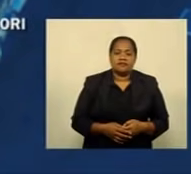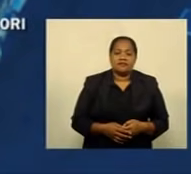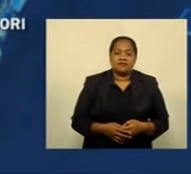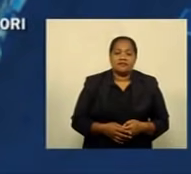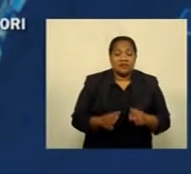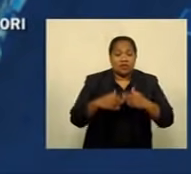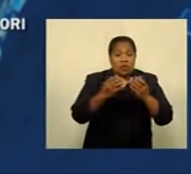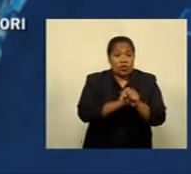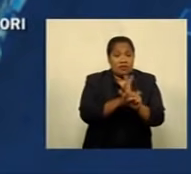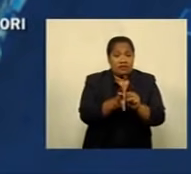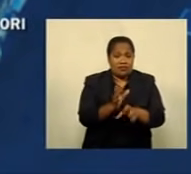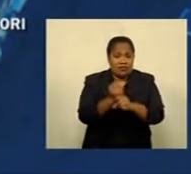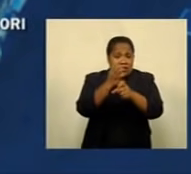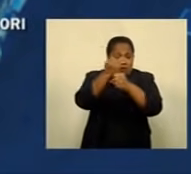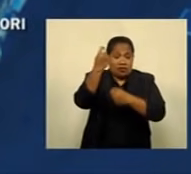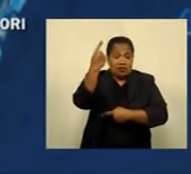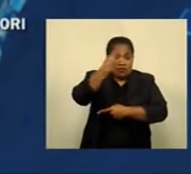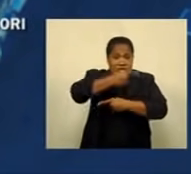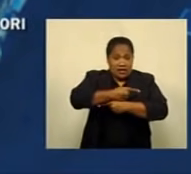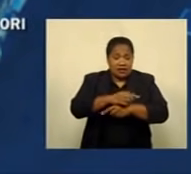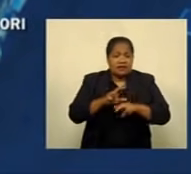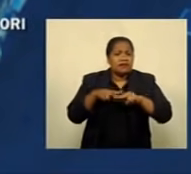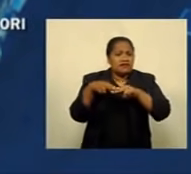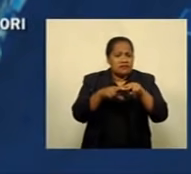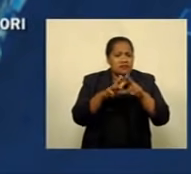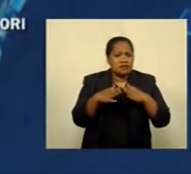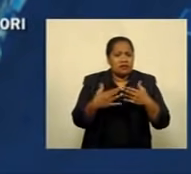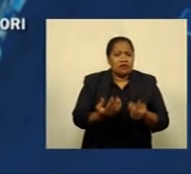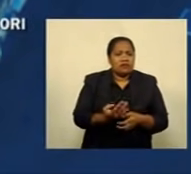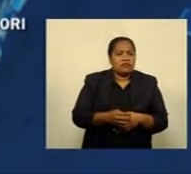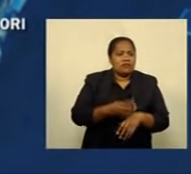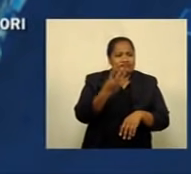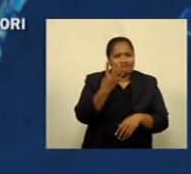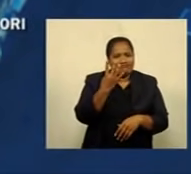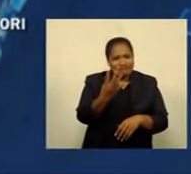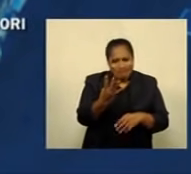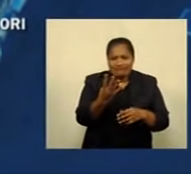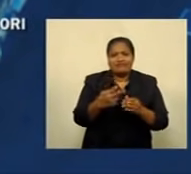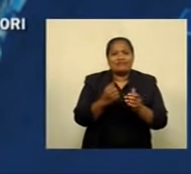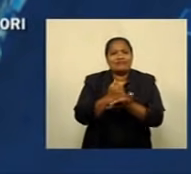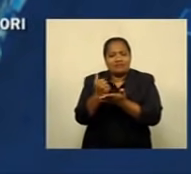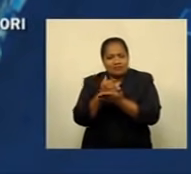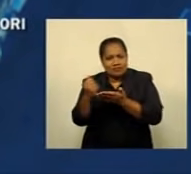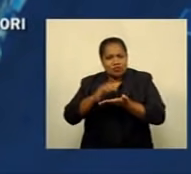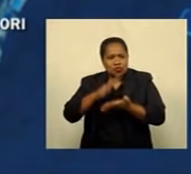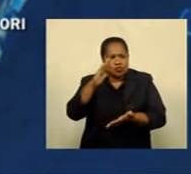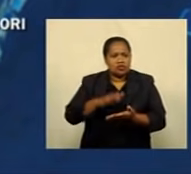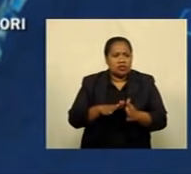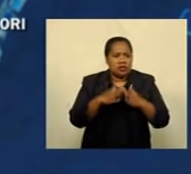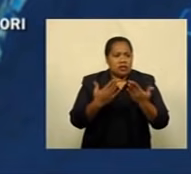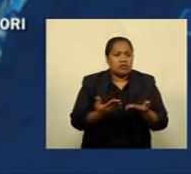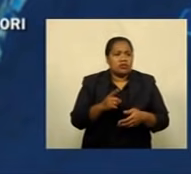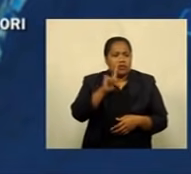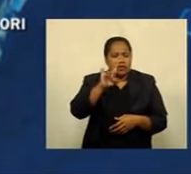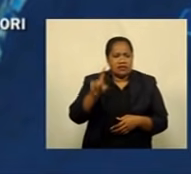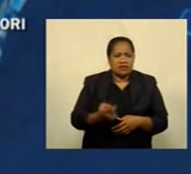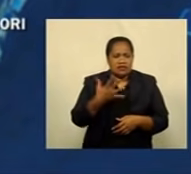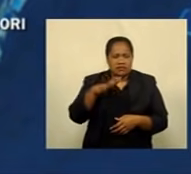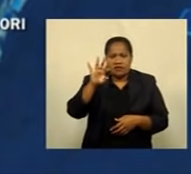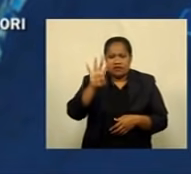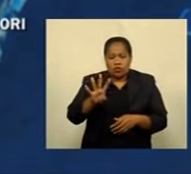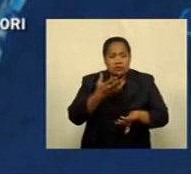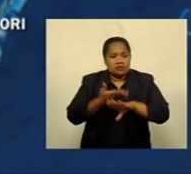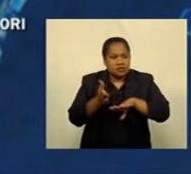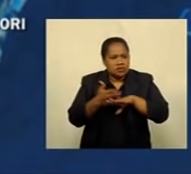And to our COVID-19 update for tonight, Fiji's back on four-digit increases, recording 1,054 new infections for the